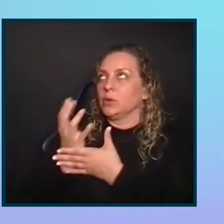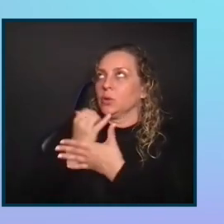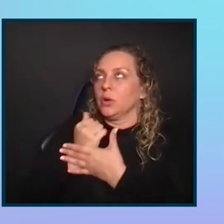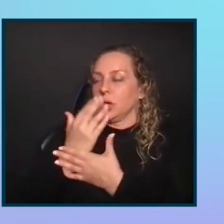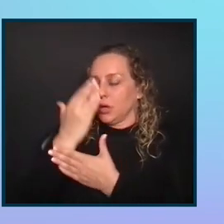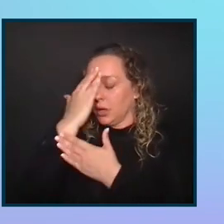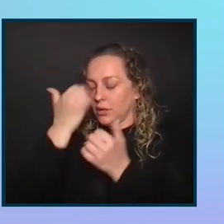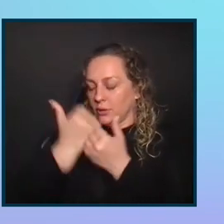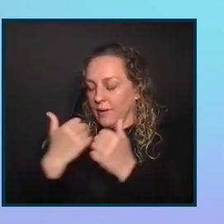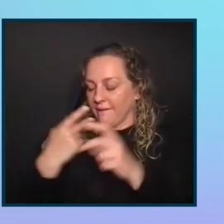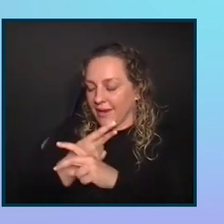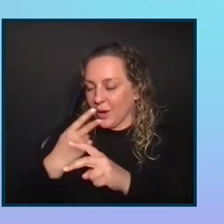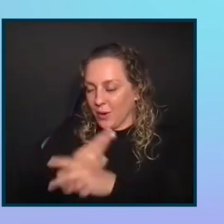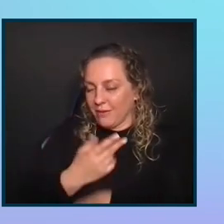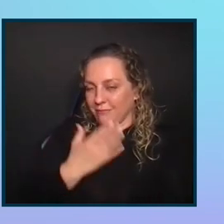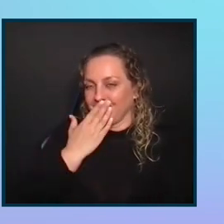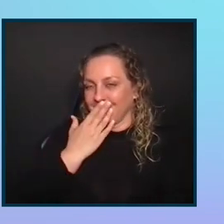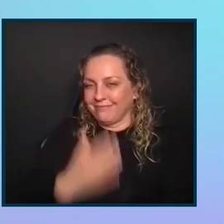trying to figure out.